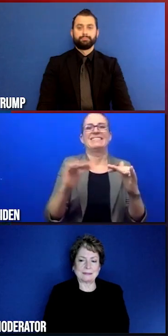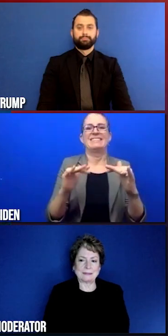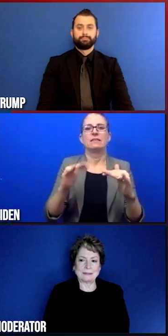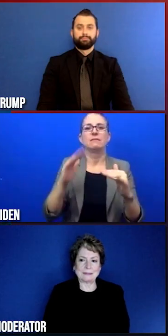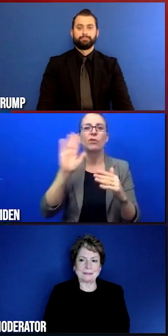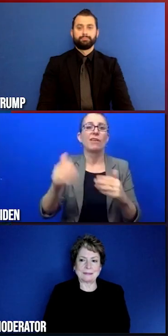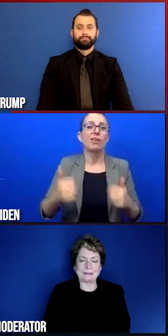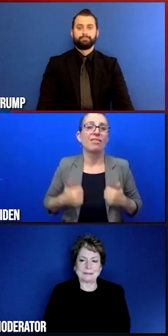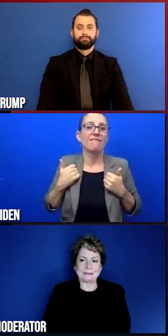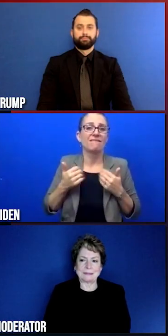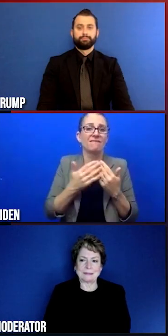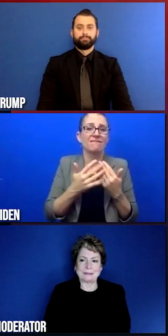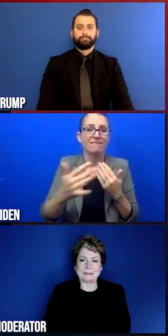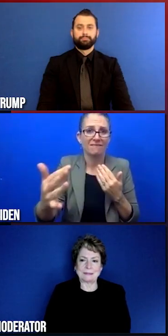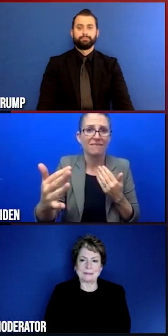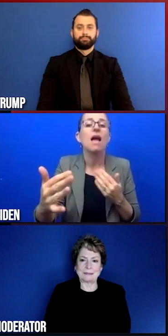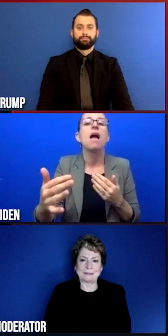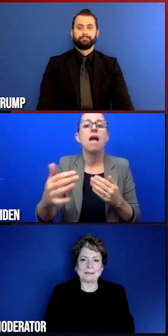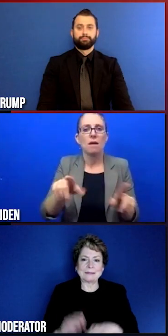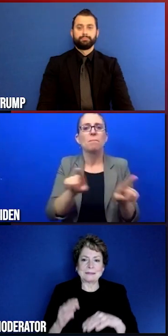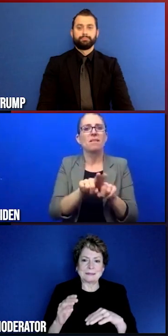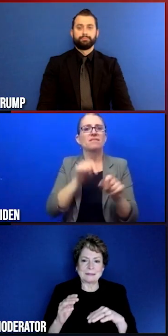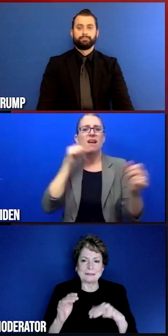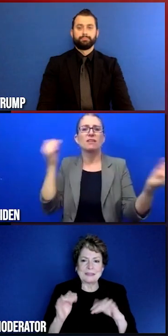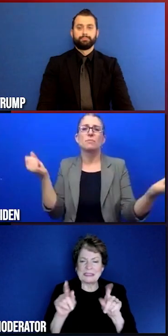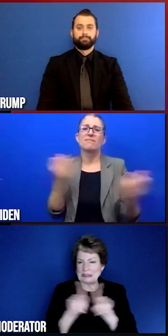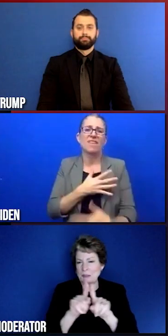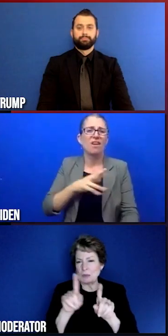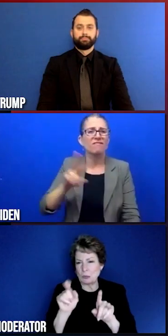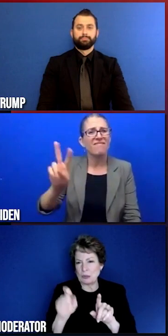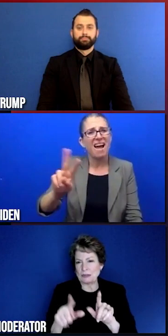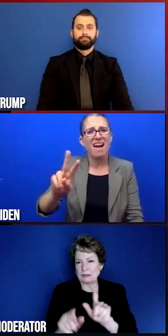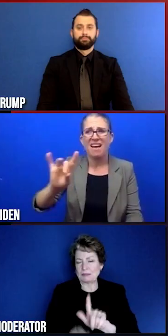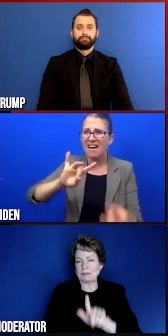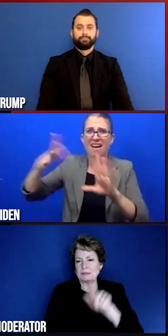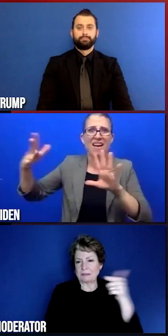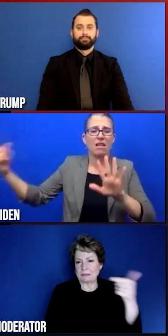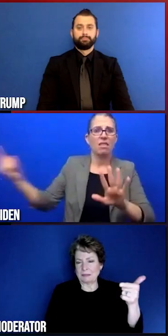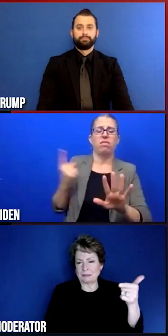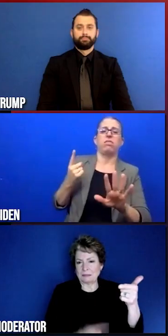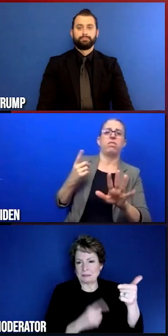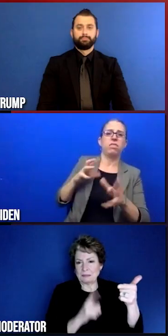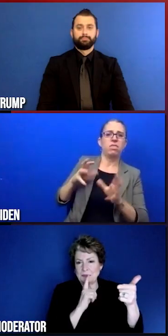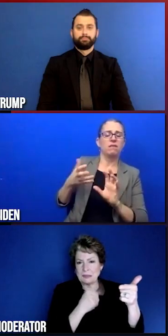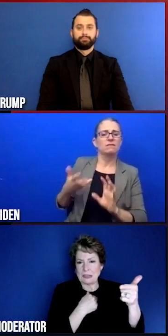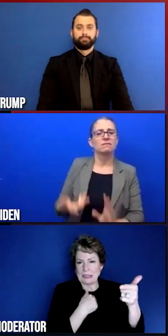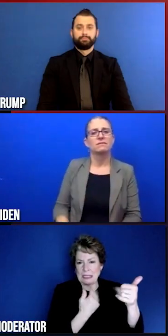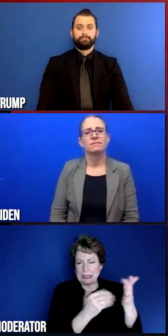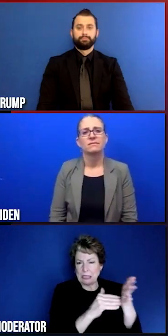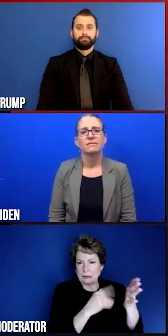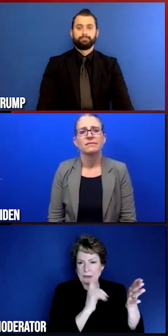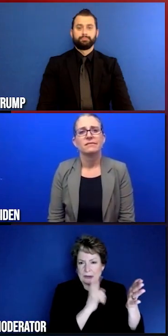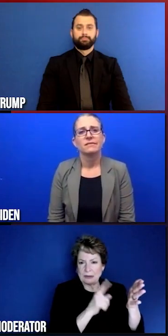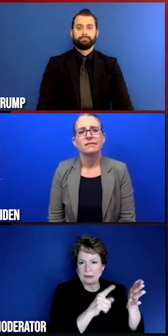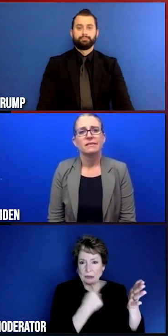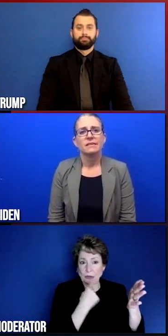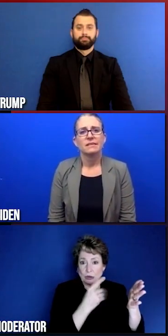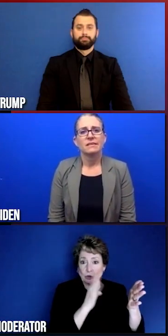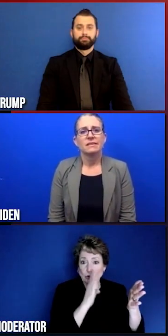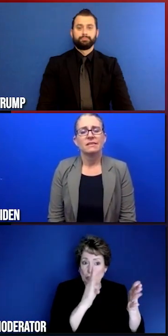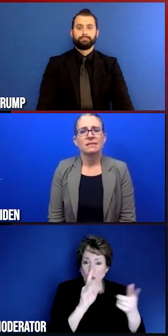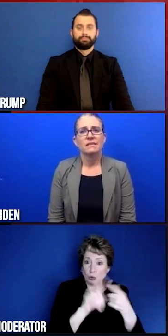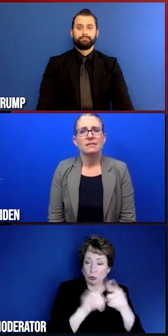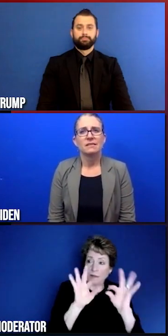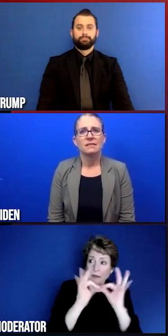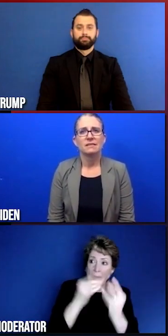President Trump, same question to you, and let me remind you of the question. I would like you to speak directly to these families. Do you understand why these parents